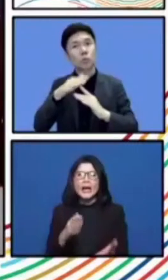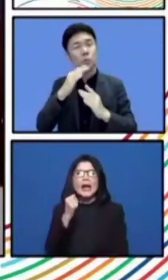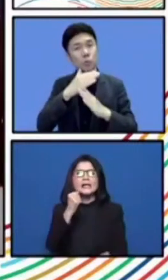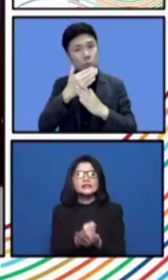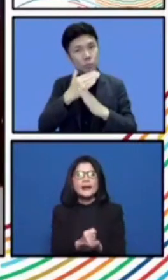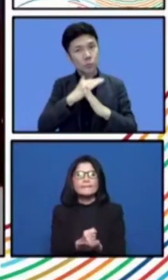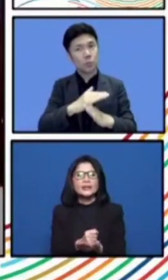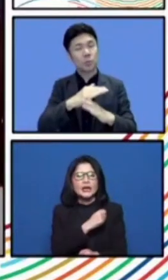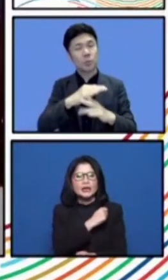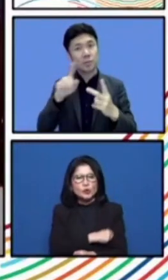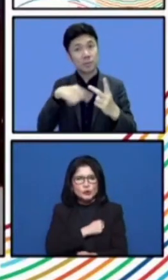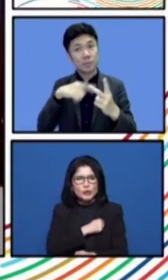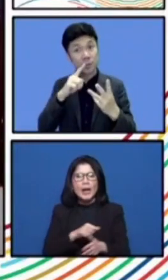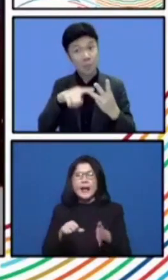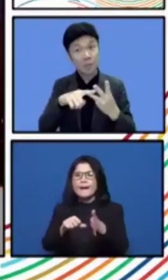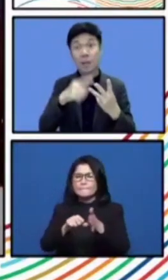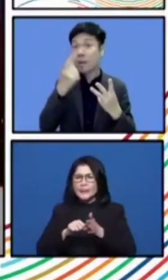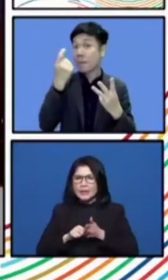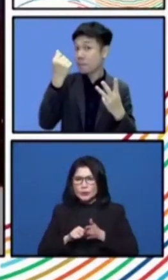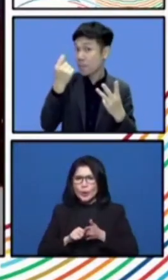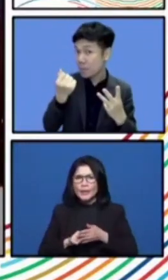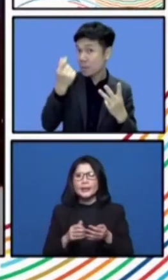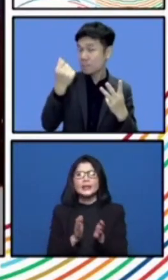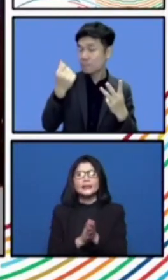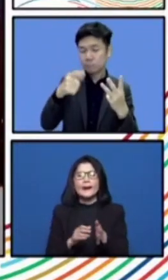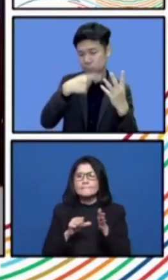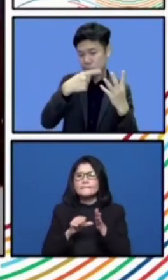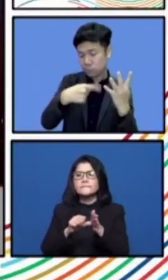provided for persons with disabilities